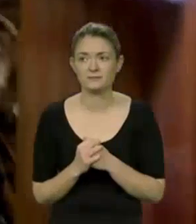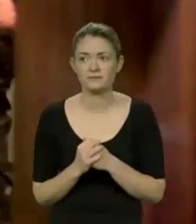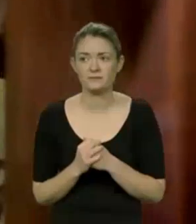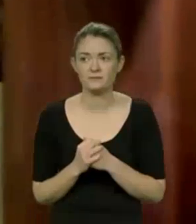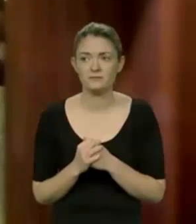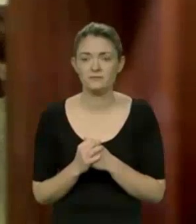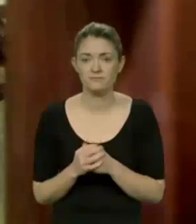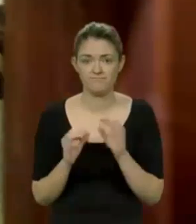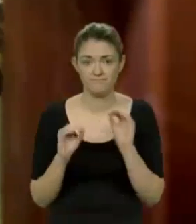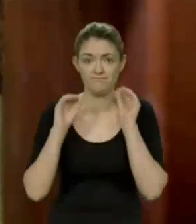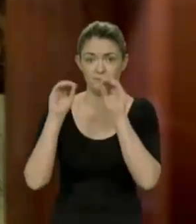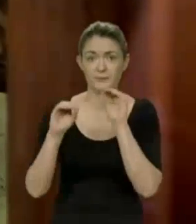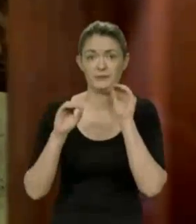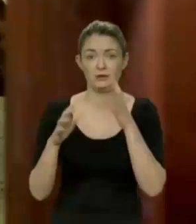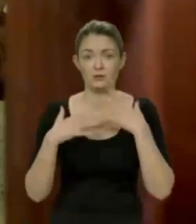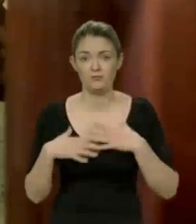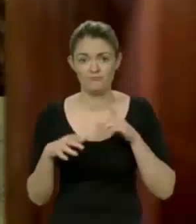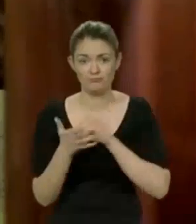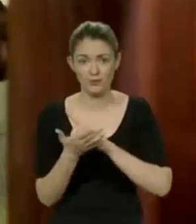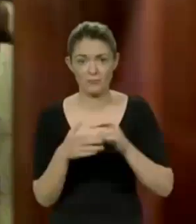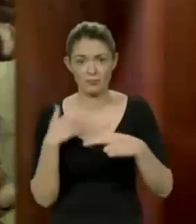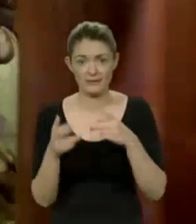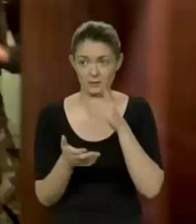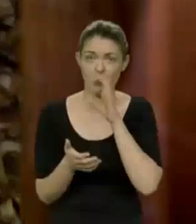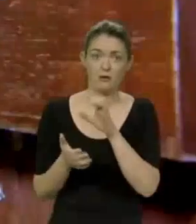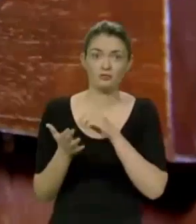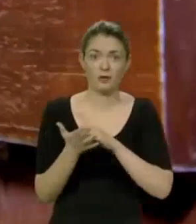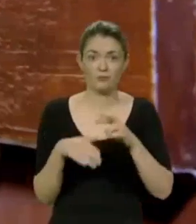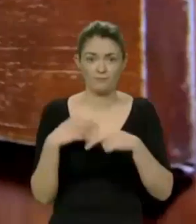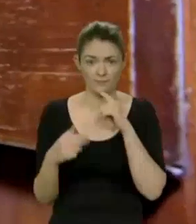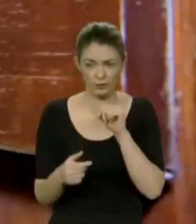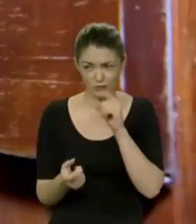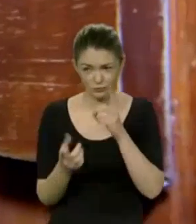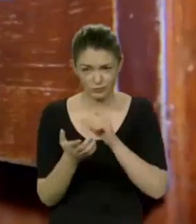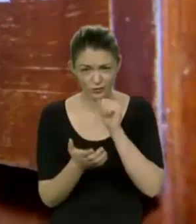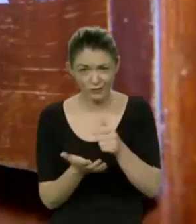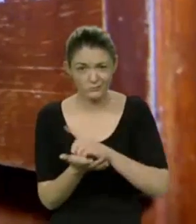You kind of put it into the drying room, as they call them drying rooms, but sure, they didn't dry anything.